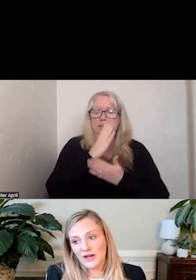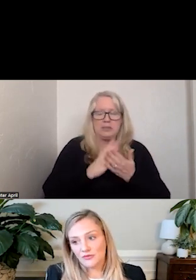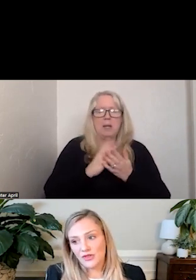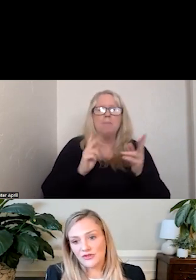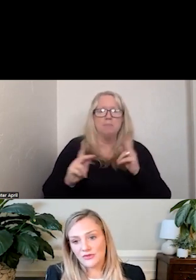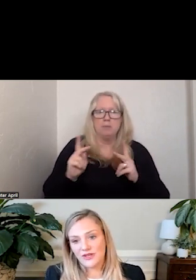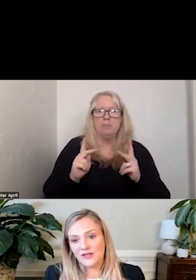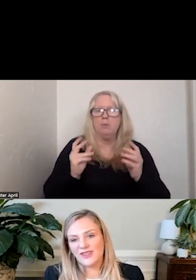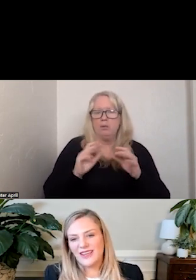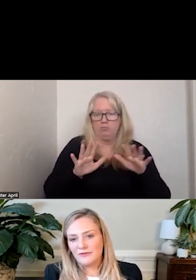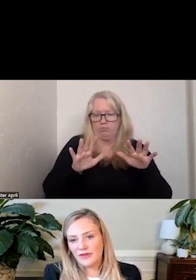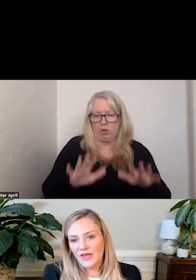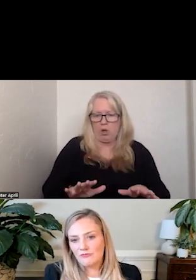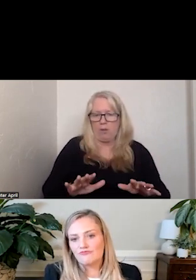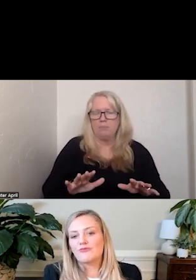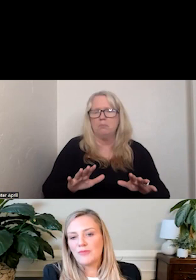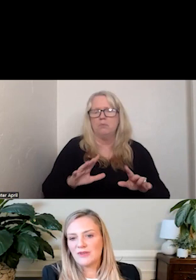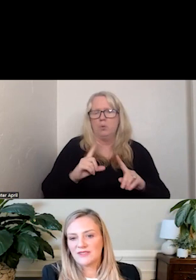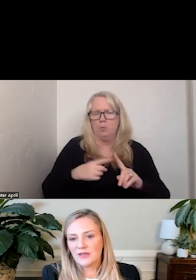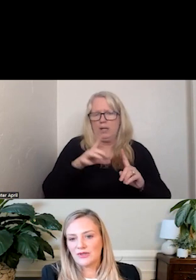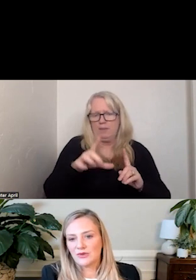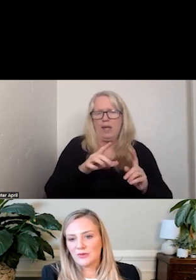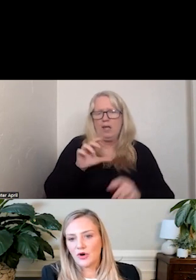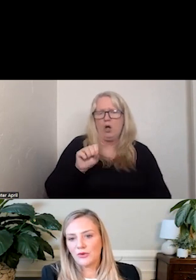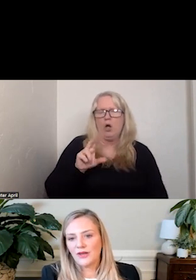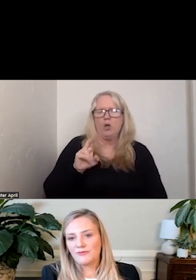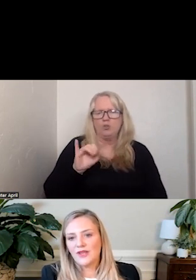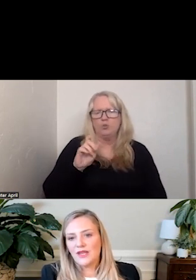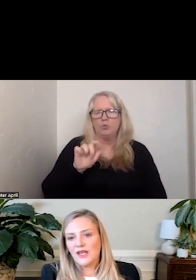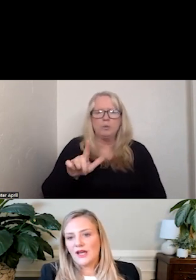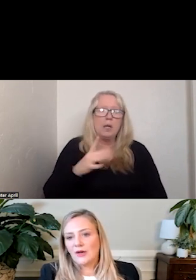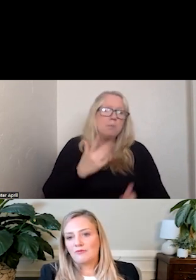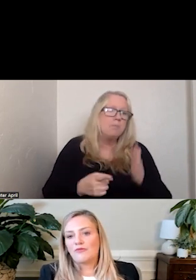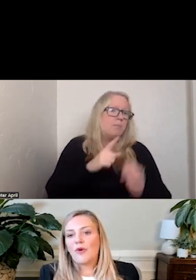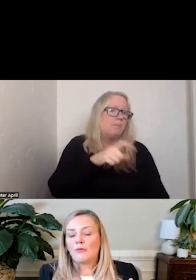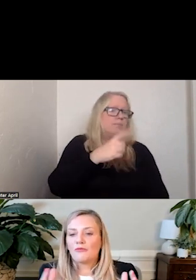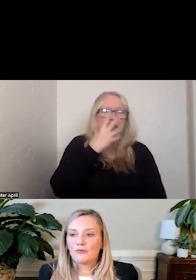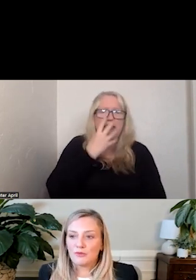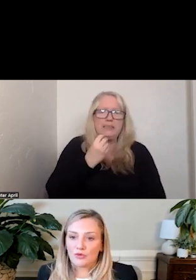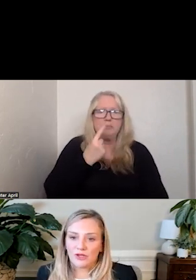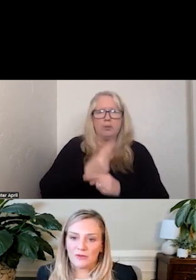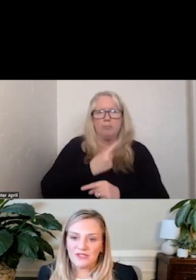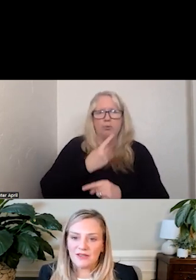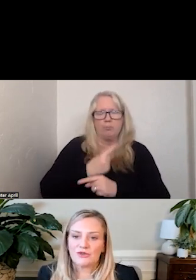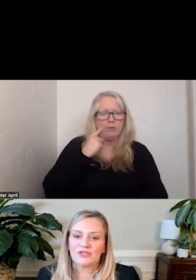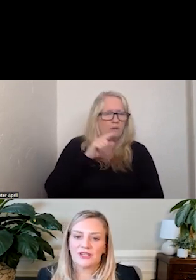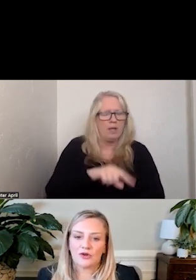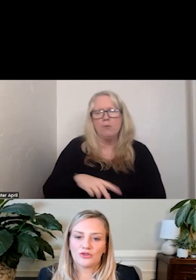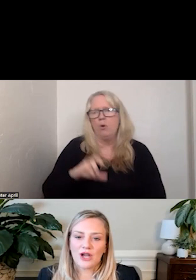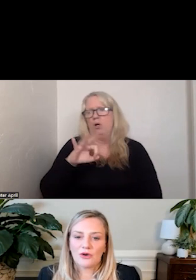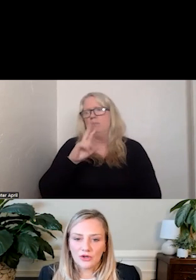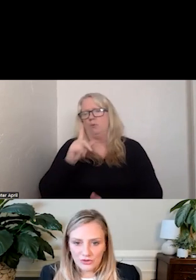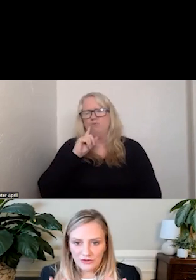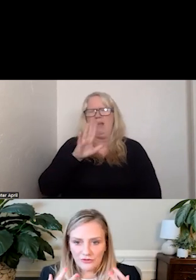calmed down when they're suicidal. And for them, maybe sleep is what's appropriate. For people who are really upset, you could take a